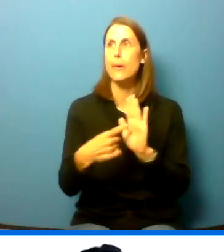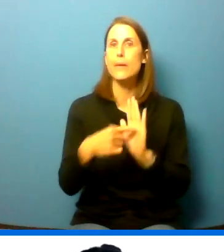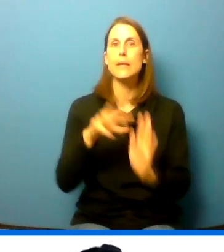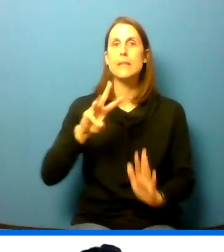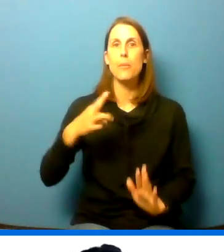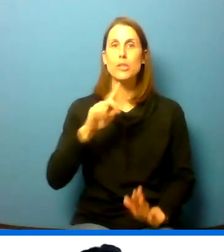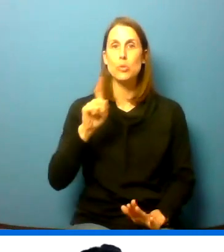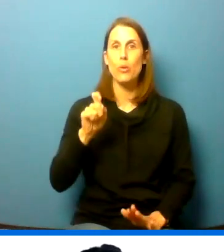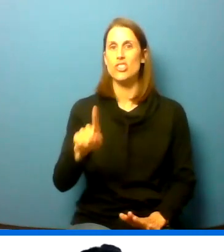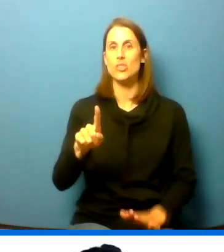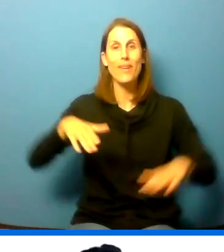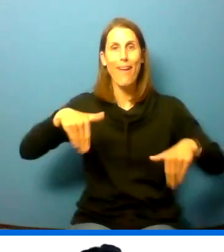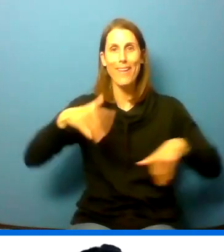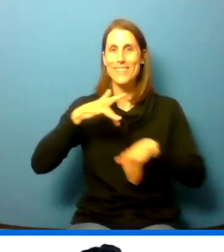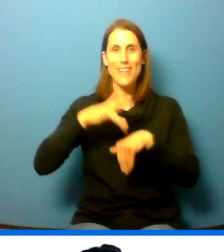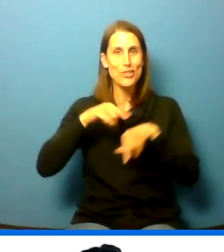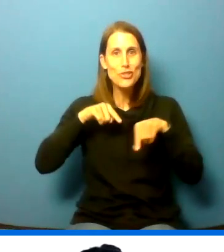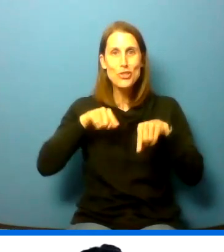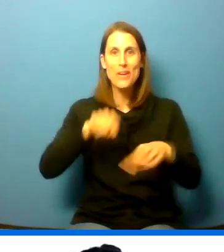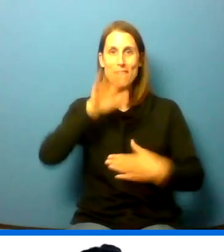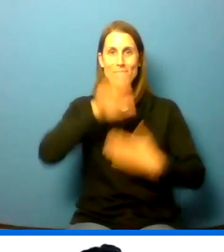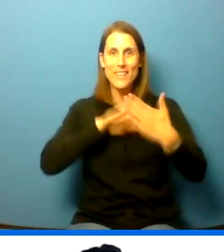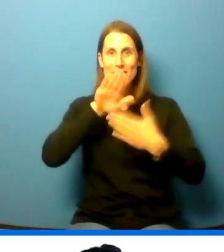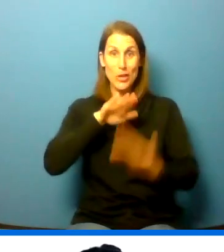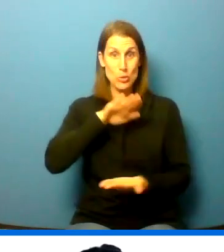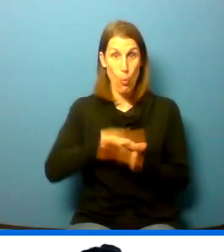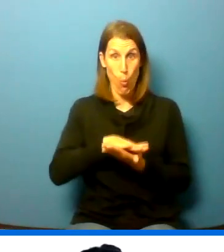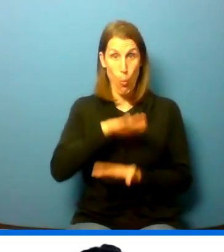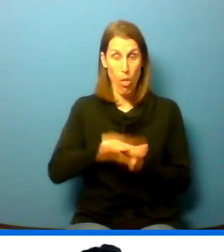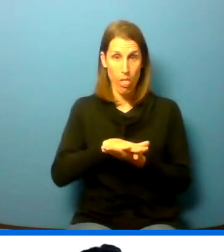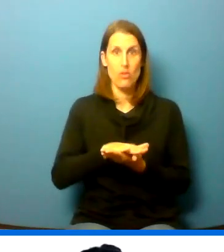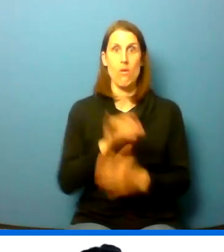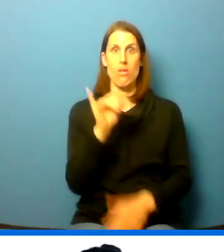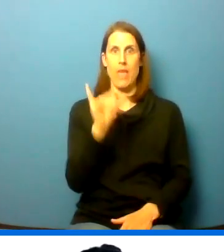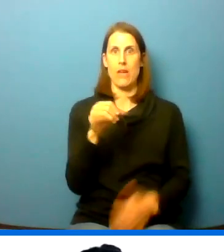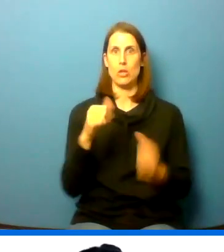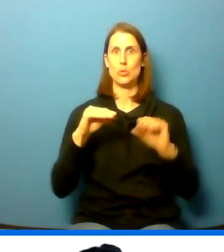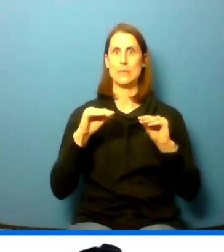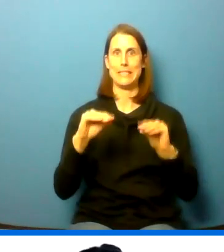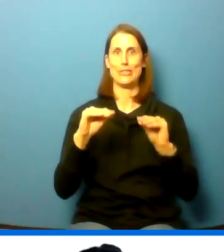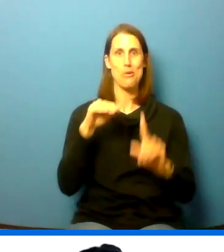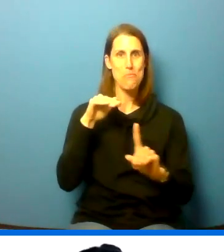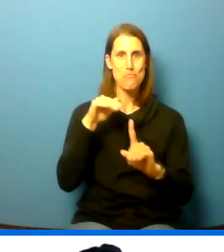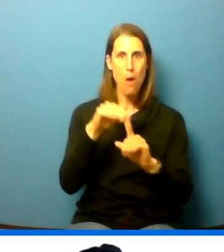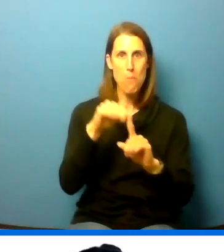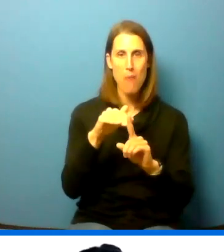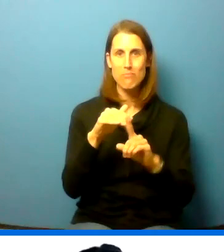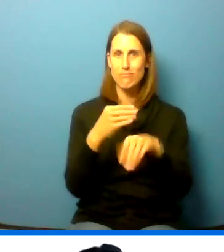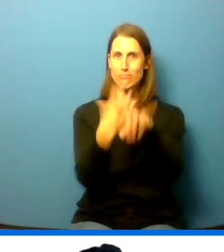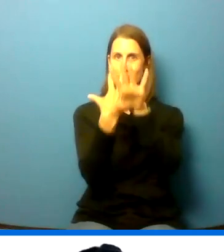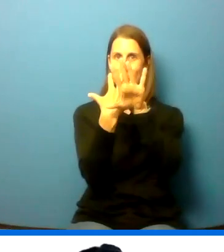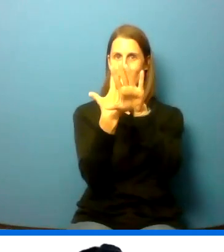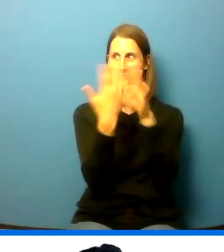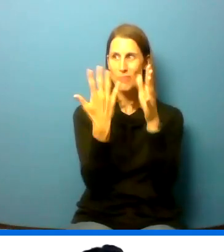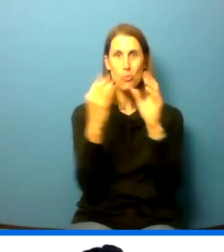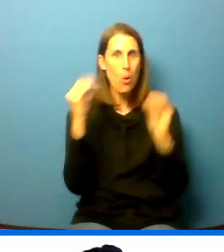new that we hadn't really focused on prior to remote learning. So it's hard to be able to prompt them through the screen, especially if there's not a parent